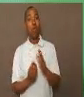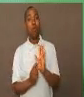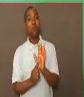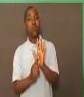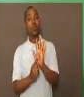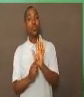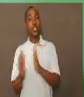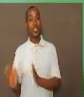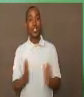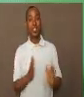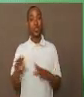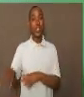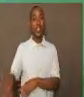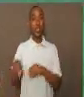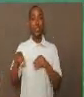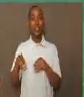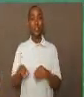to begin, students?